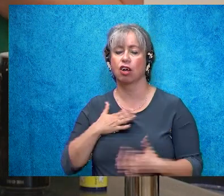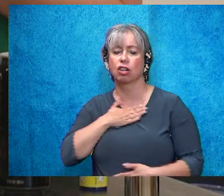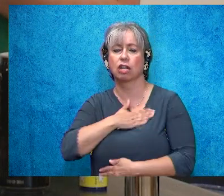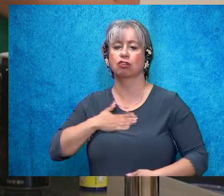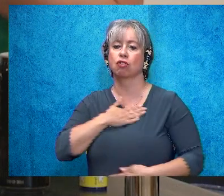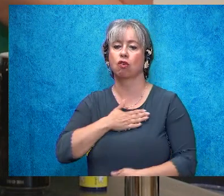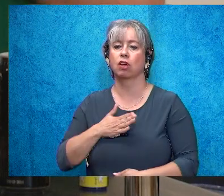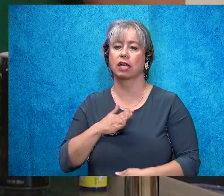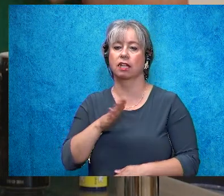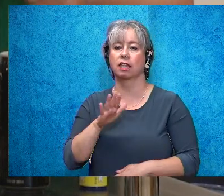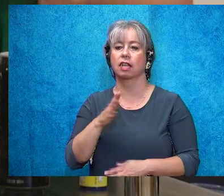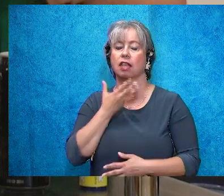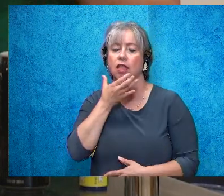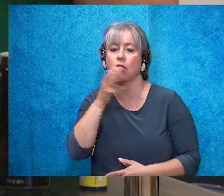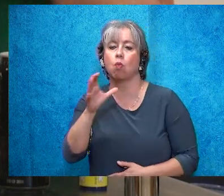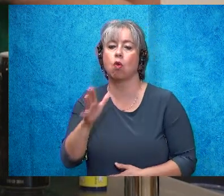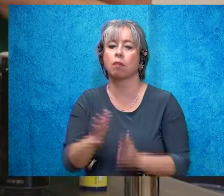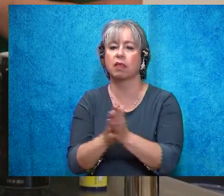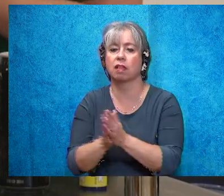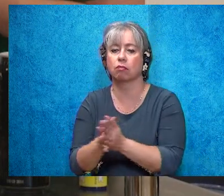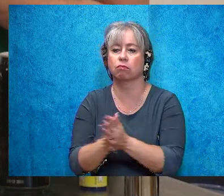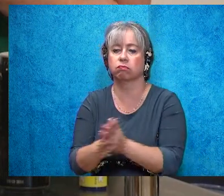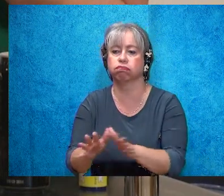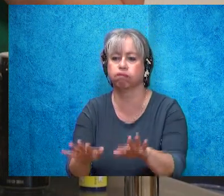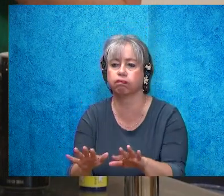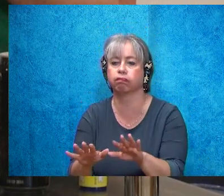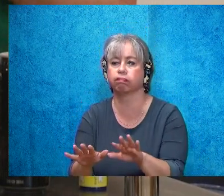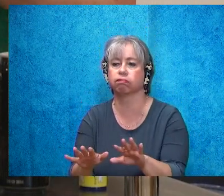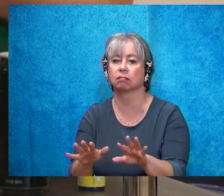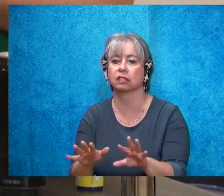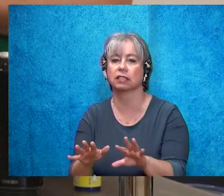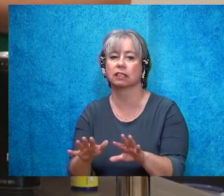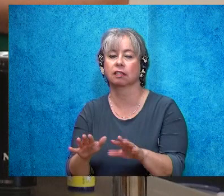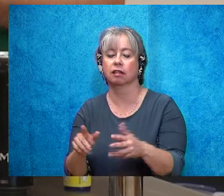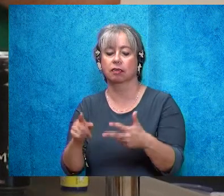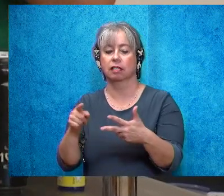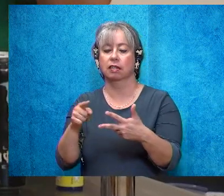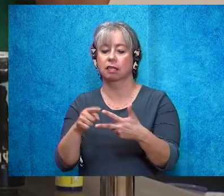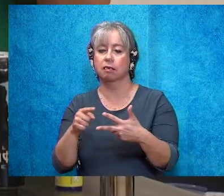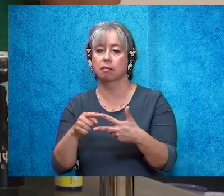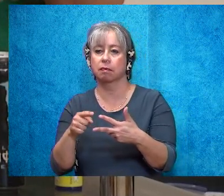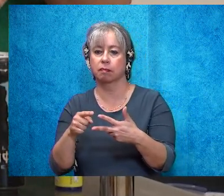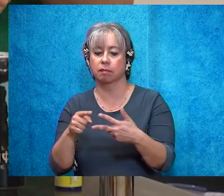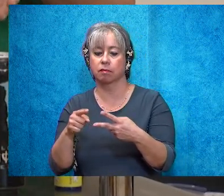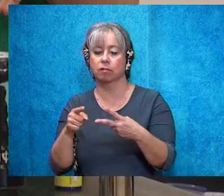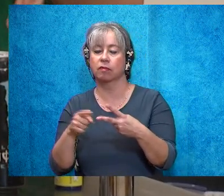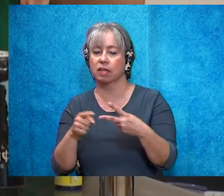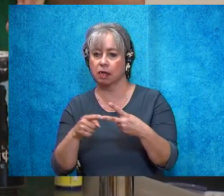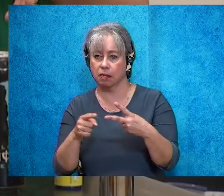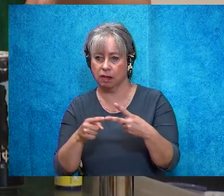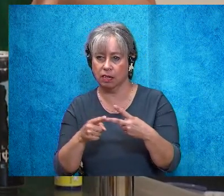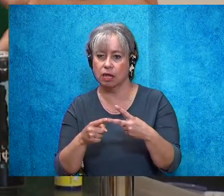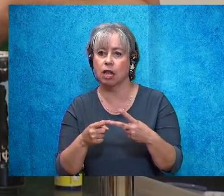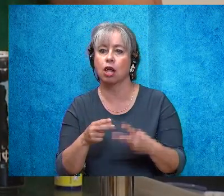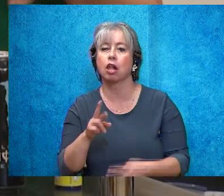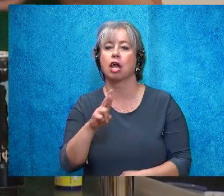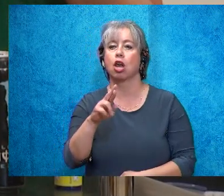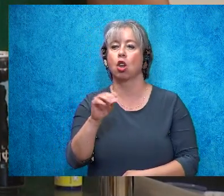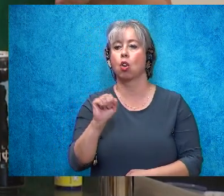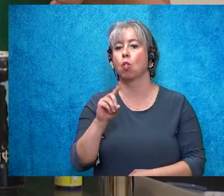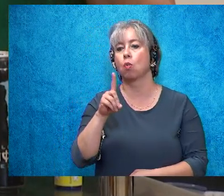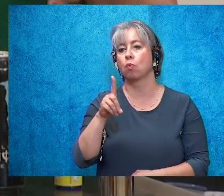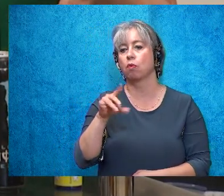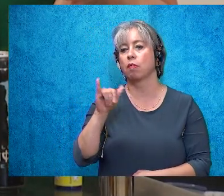And my second favorite is radiant energy. You might also hear radiant energy